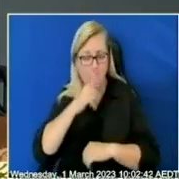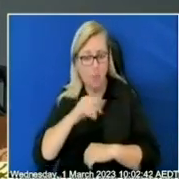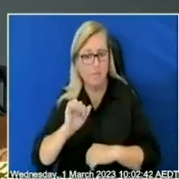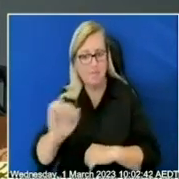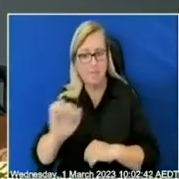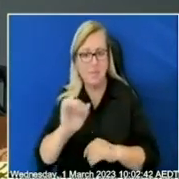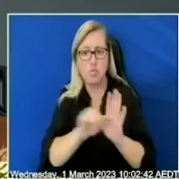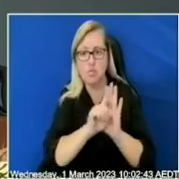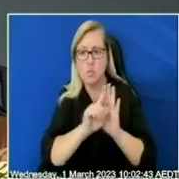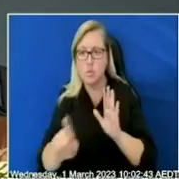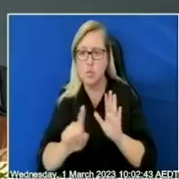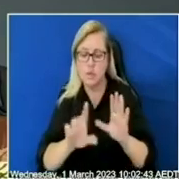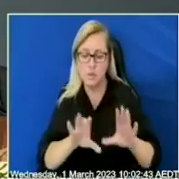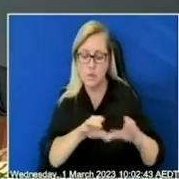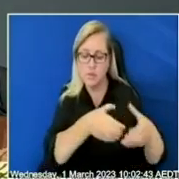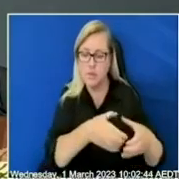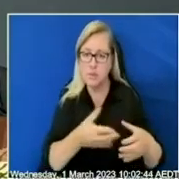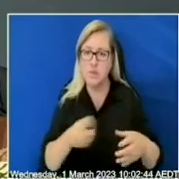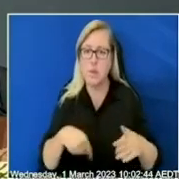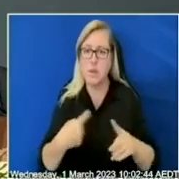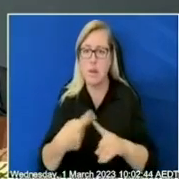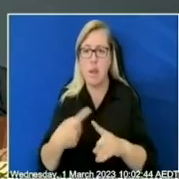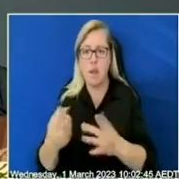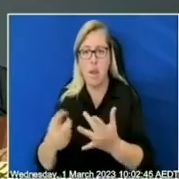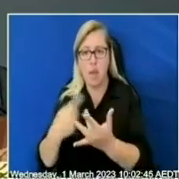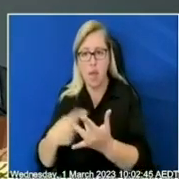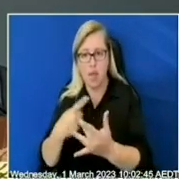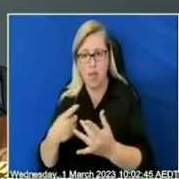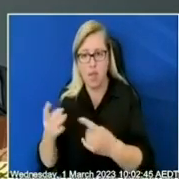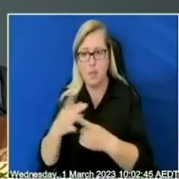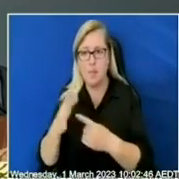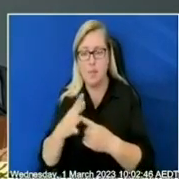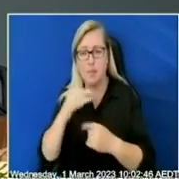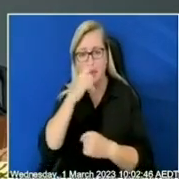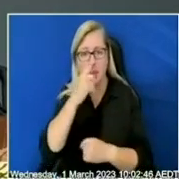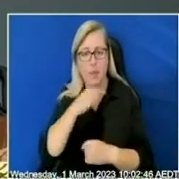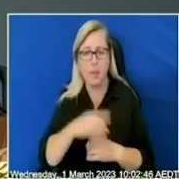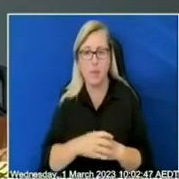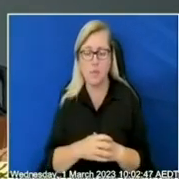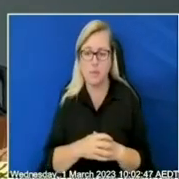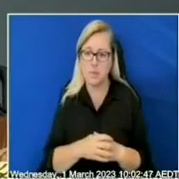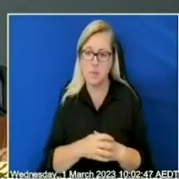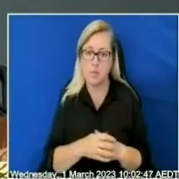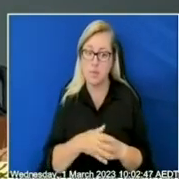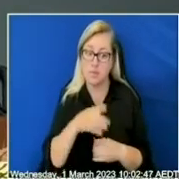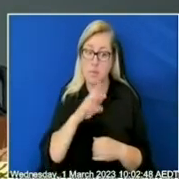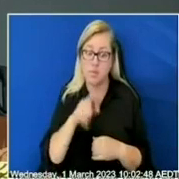For many participants, there is an inevitable trauma in telling their story.